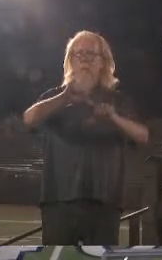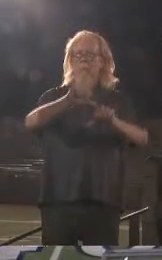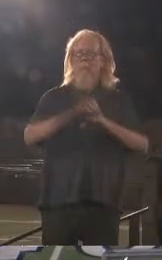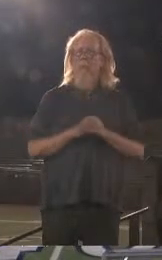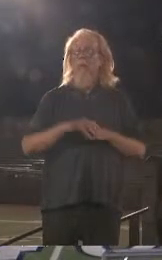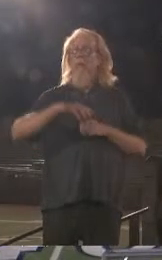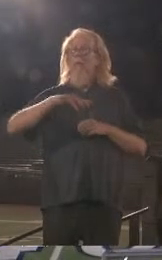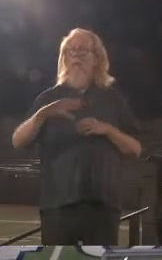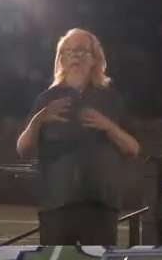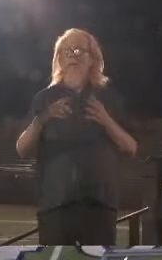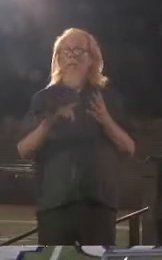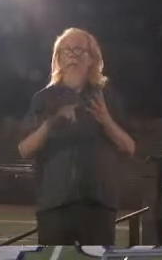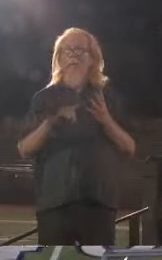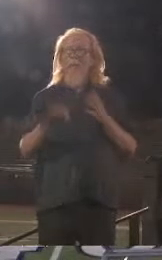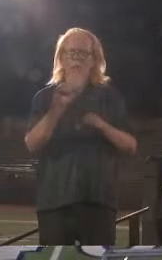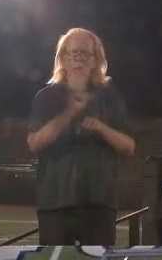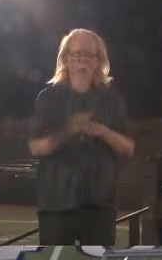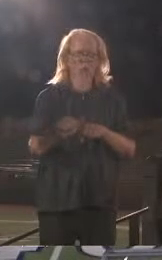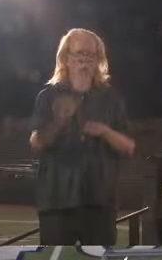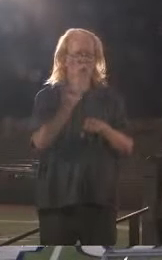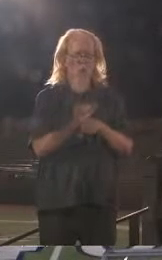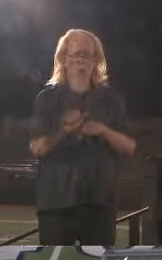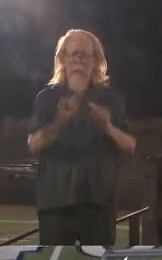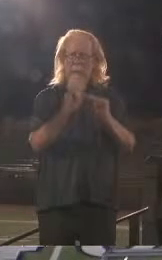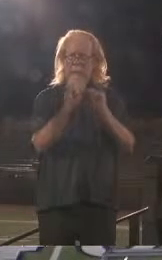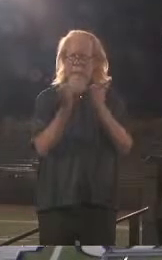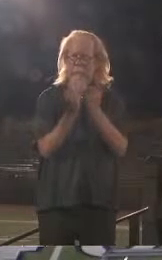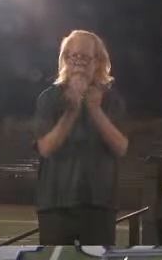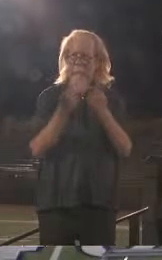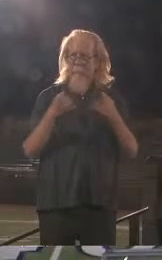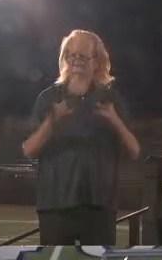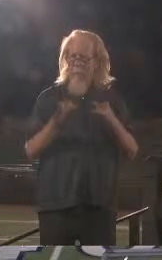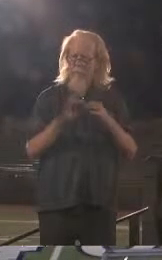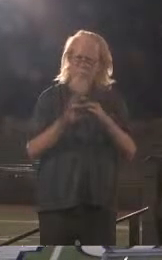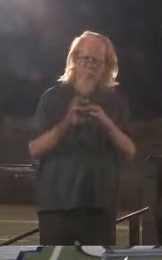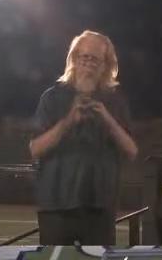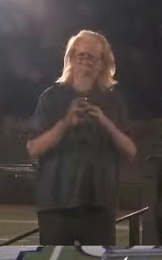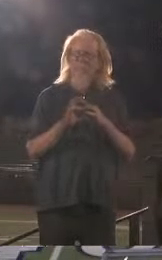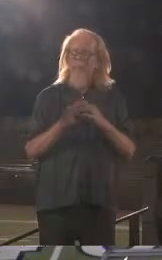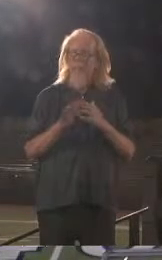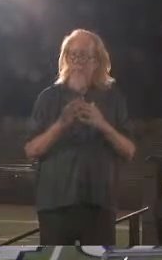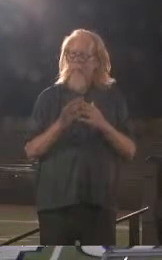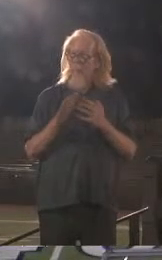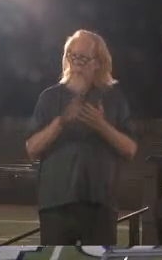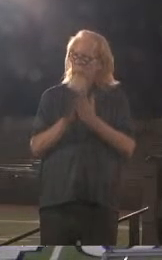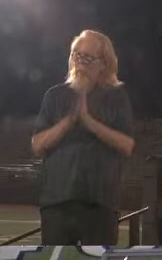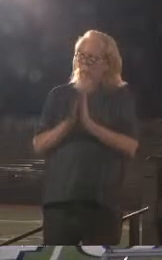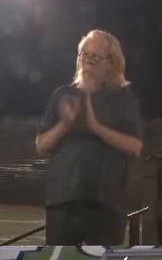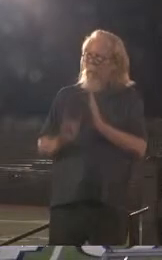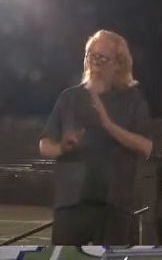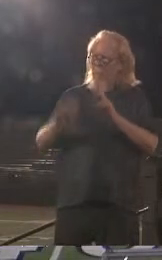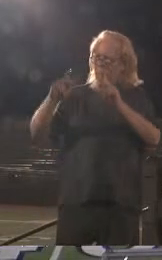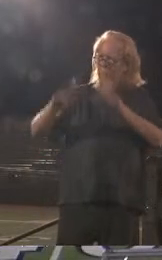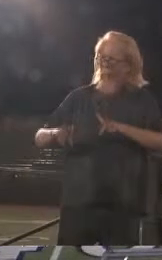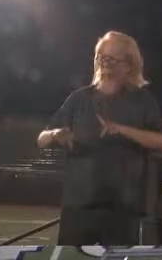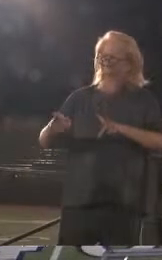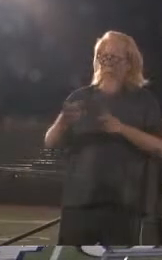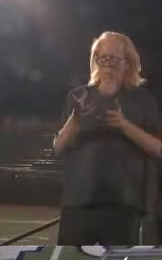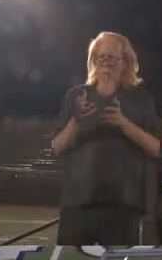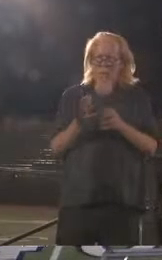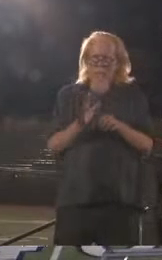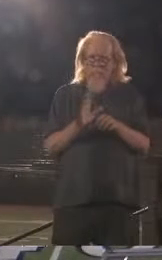Fourth, work hard and be a team player. Be the kind of person you want to have on your team.